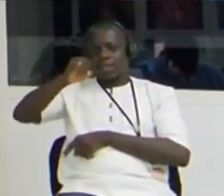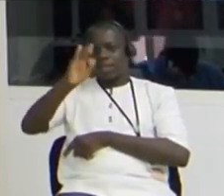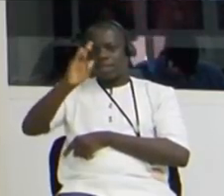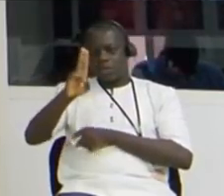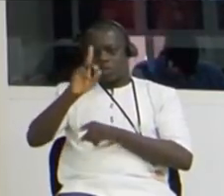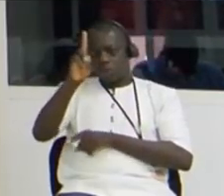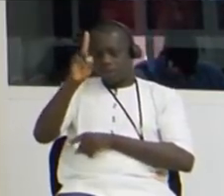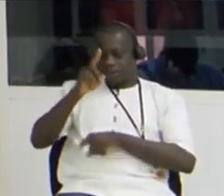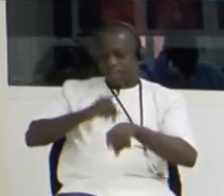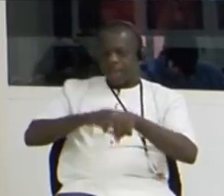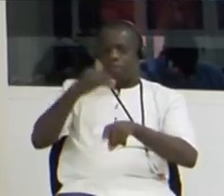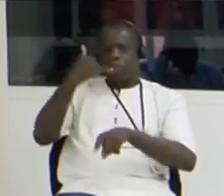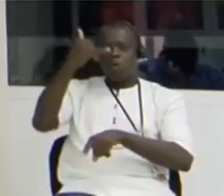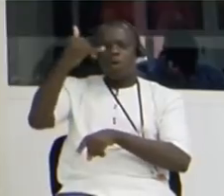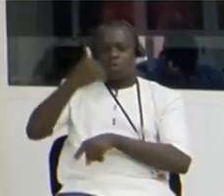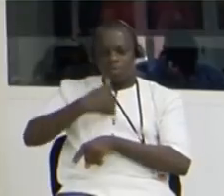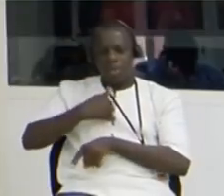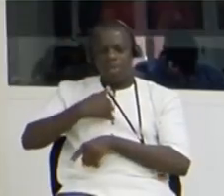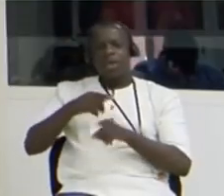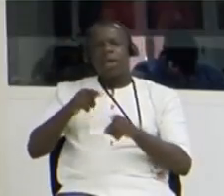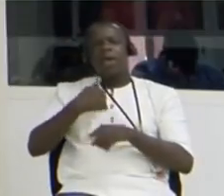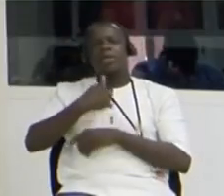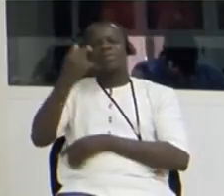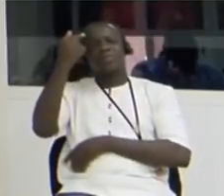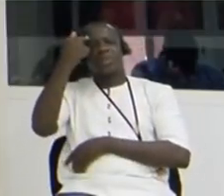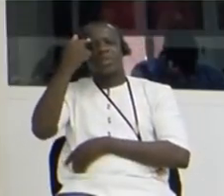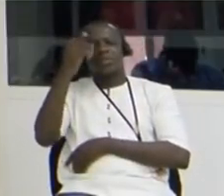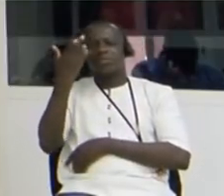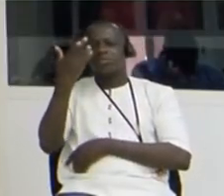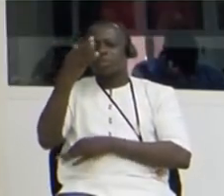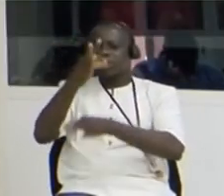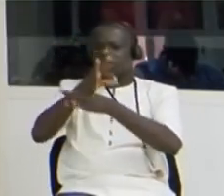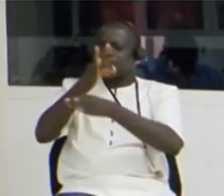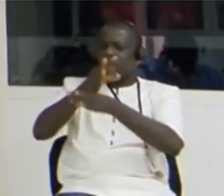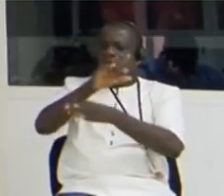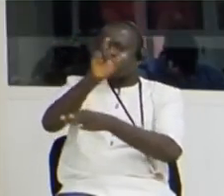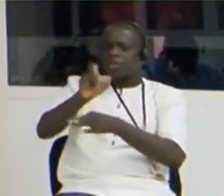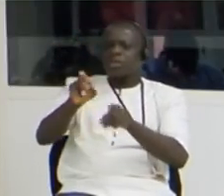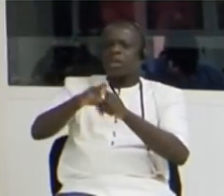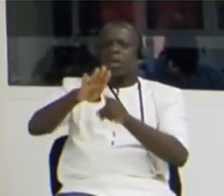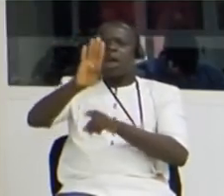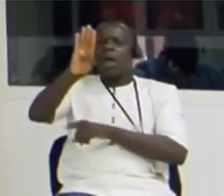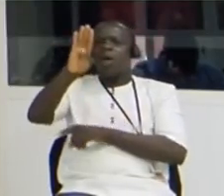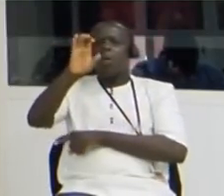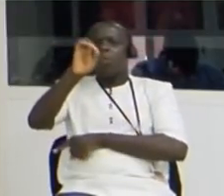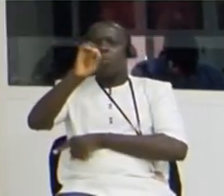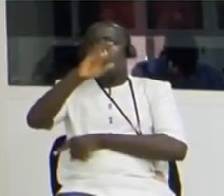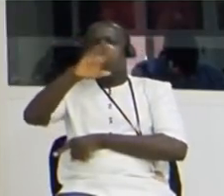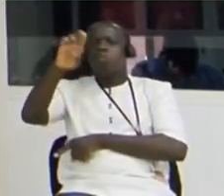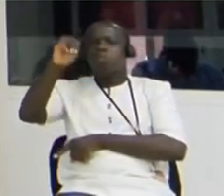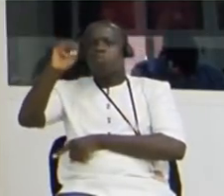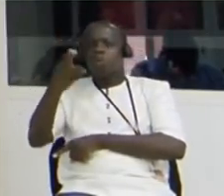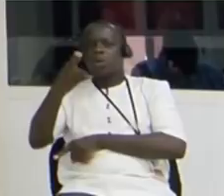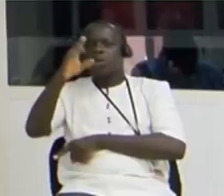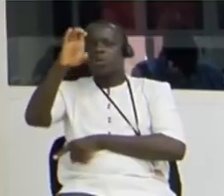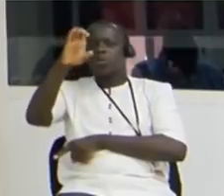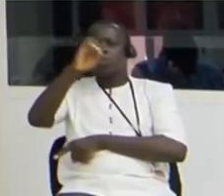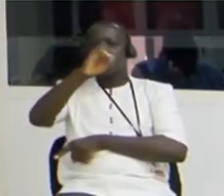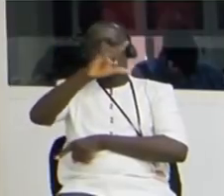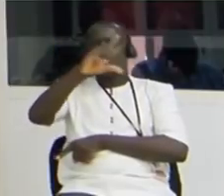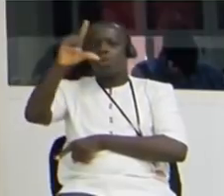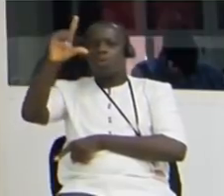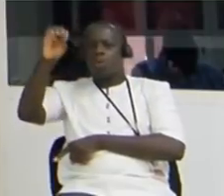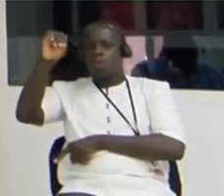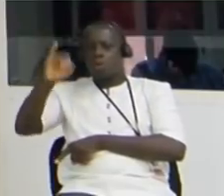think Bori, he was a teacher, I think Bori Koli, the one who was the National Assembly member. I think it's Bori